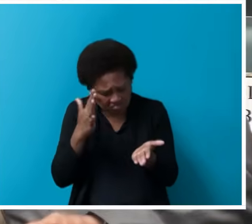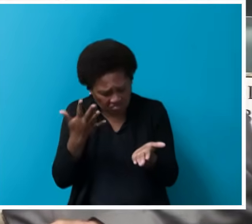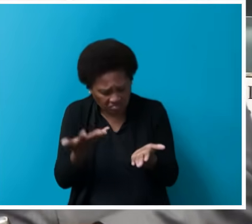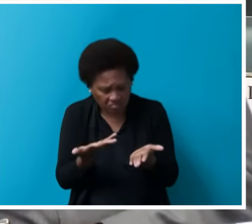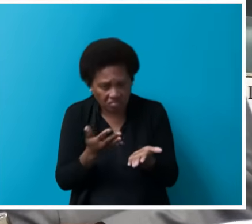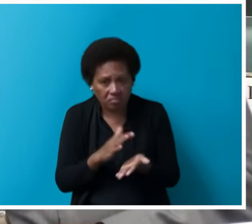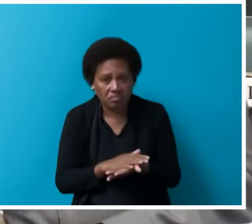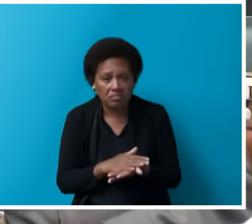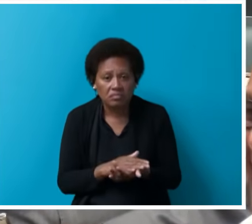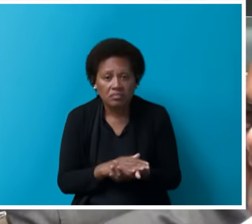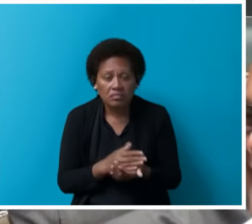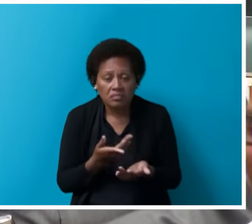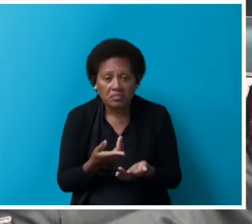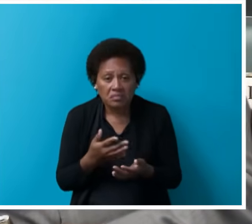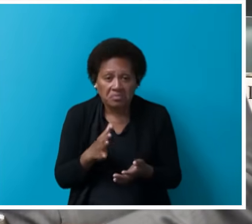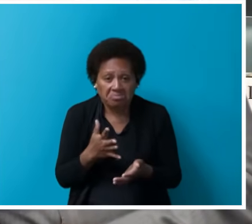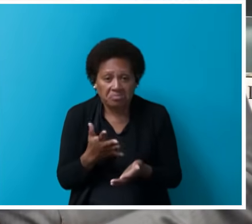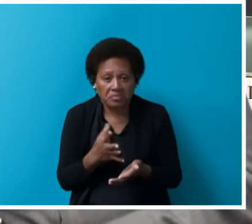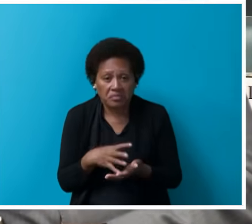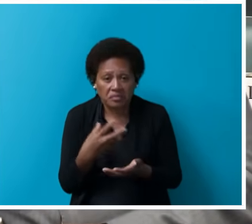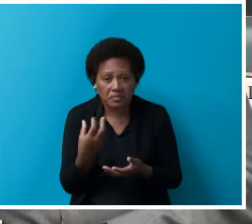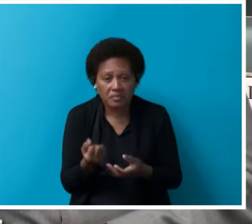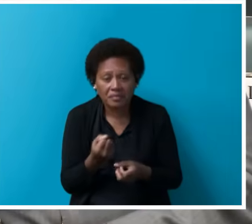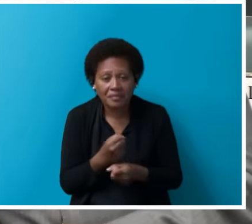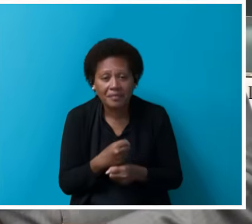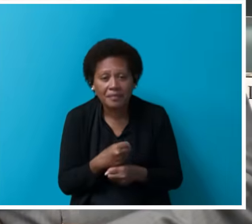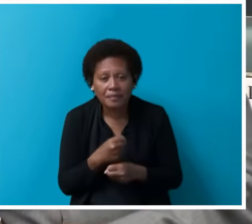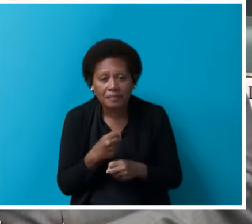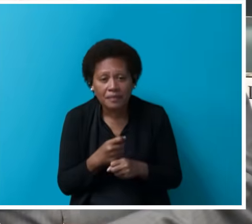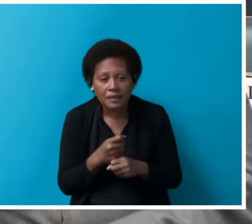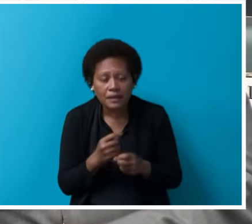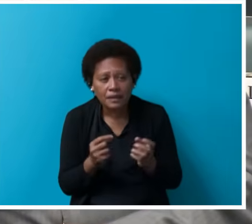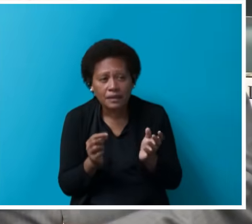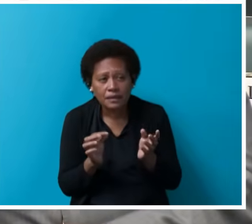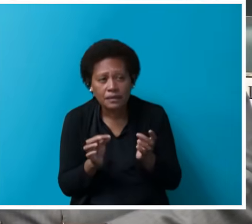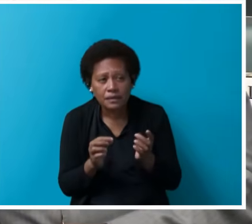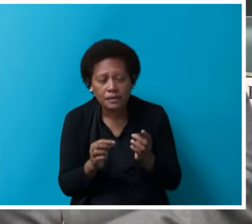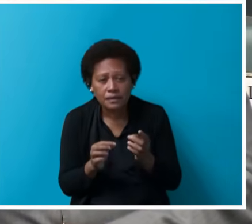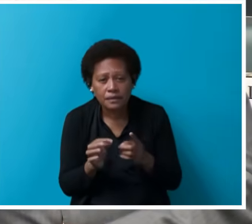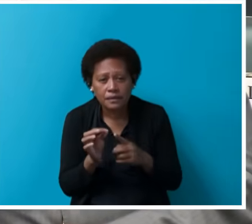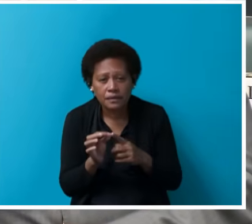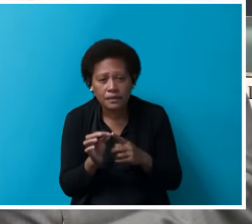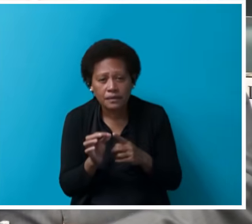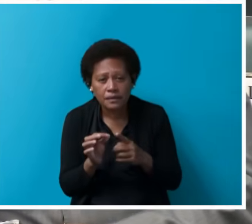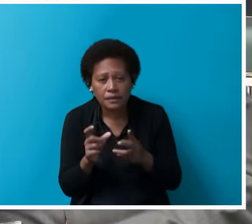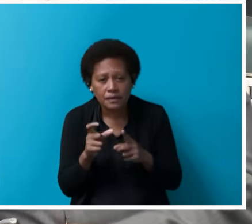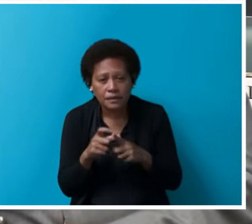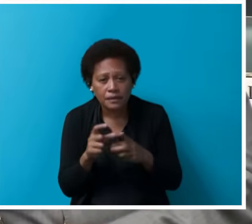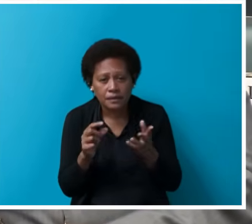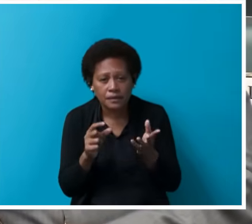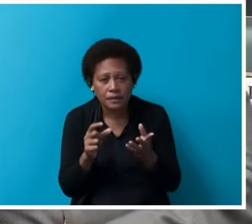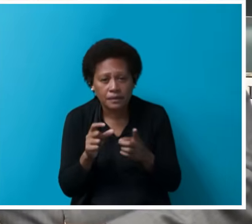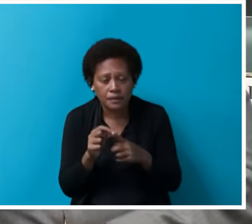I don't know. Maybe ChatGTP, but I think ChatGTP is smarter than some people think it